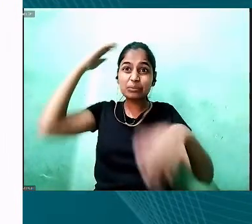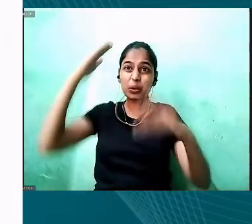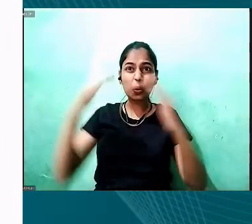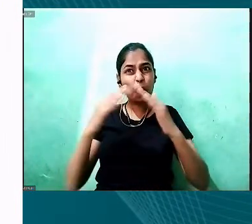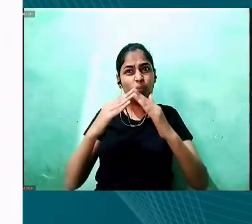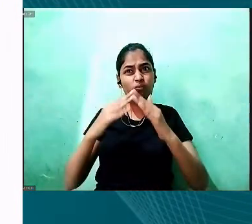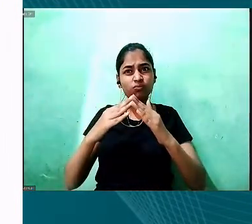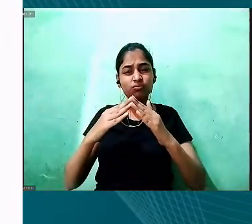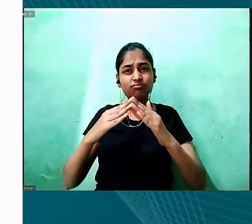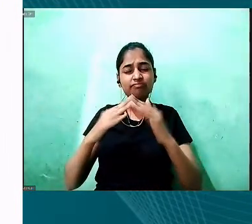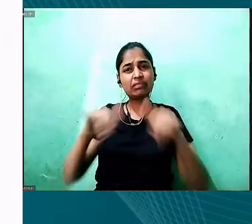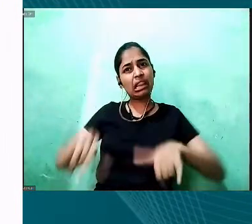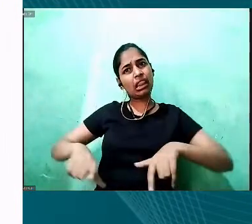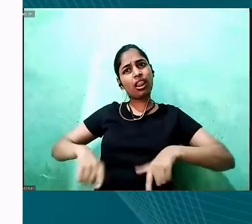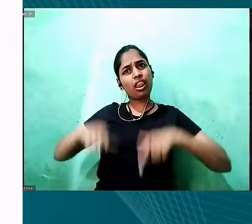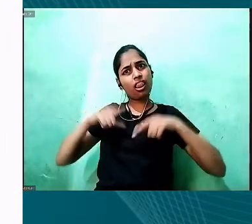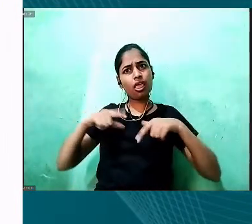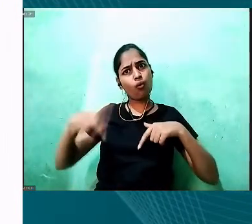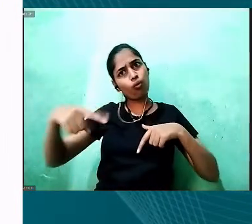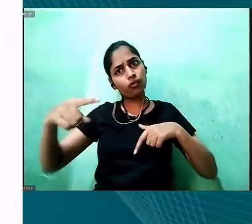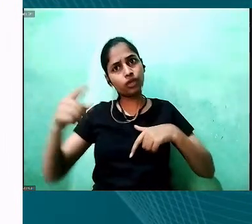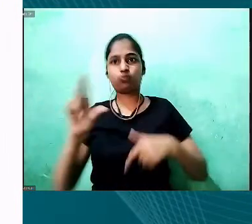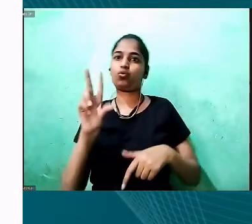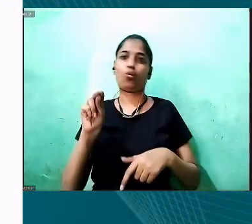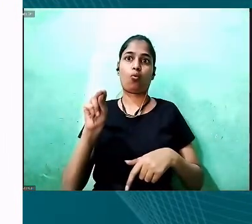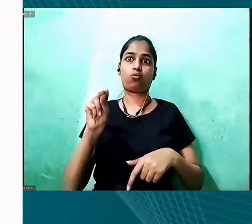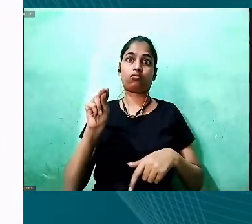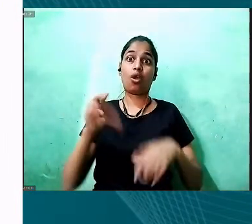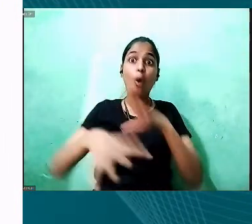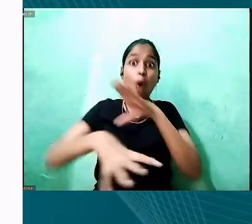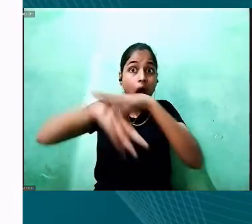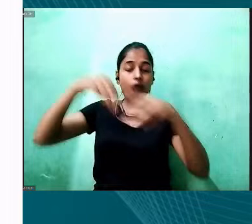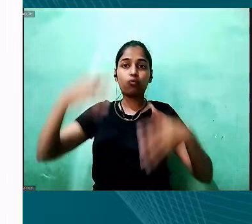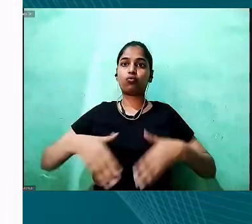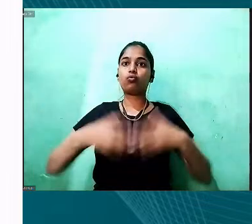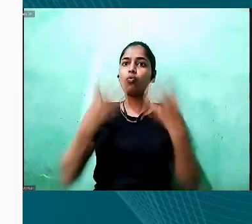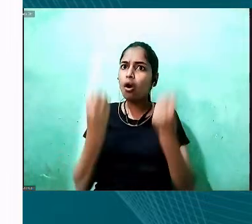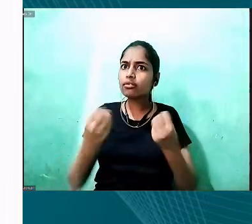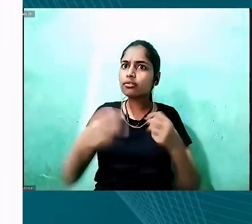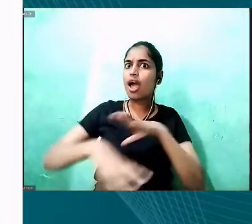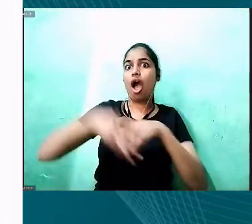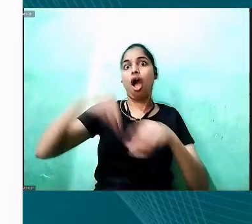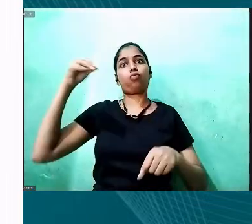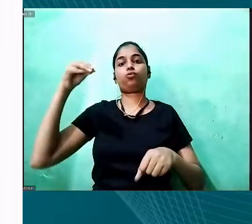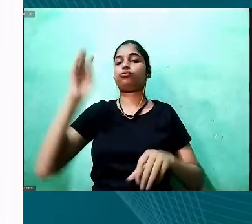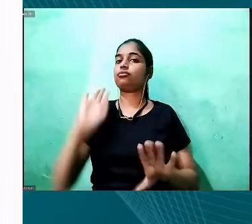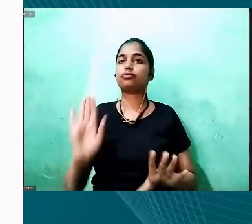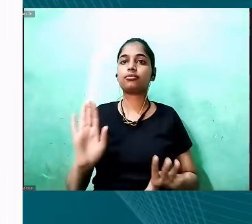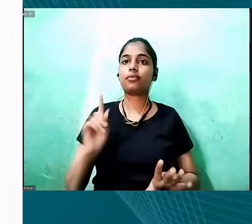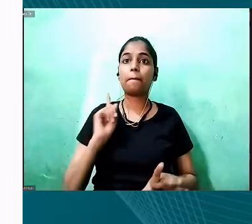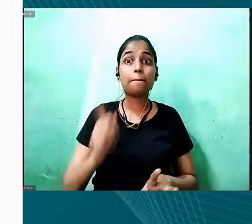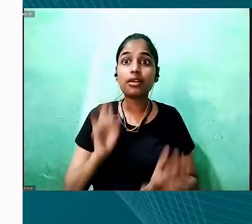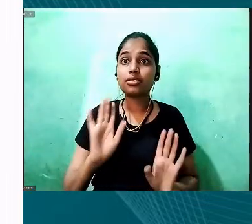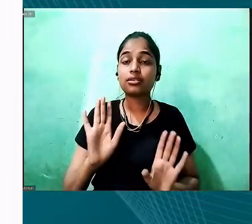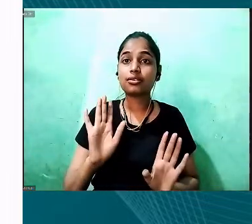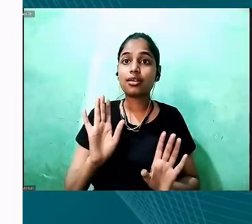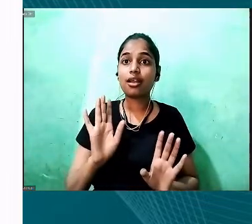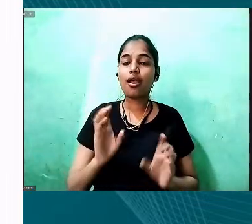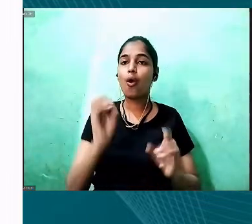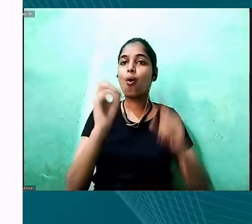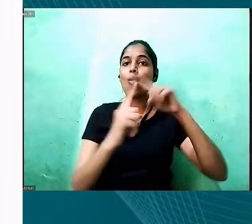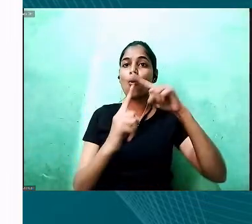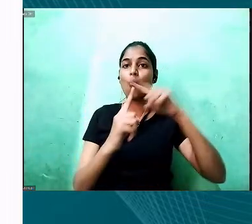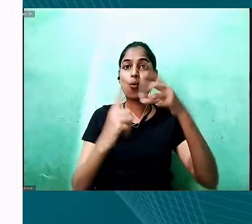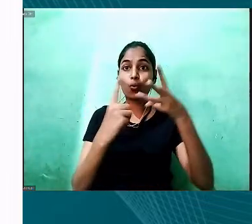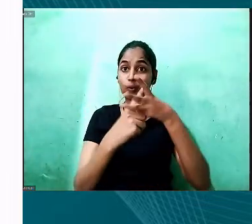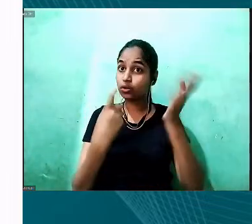him on the walk, and when everybody saw otter, because it was a new animal, nobody knew what an